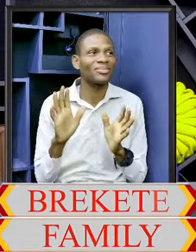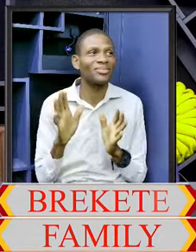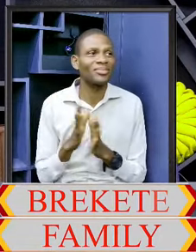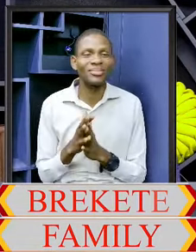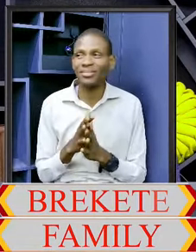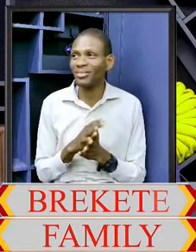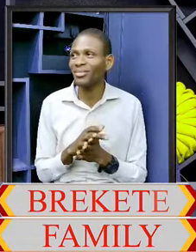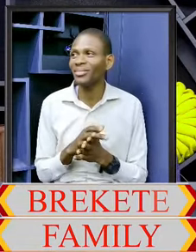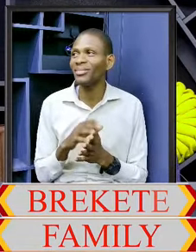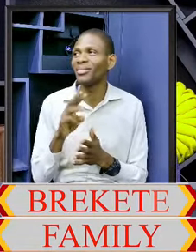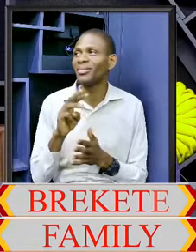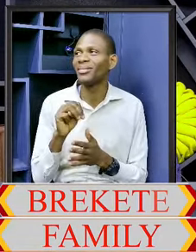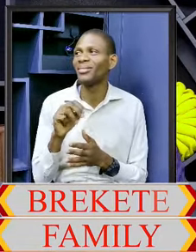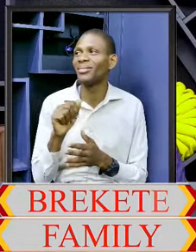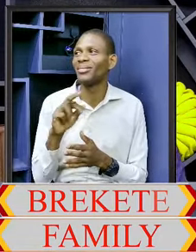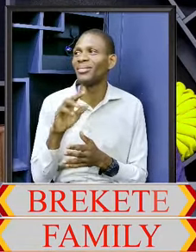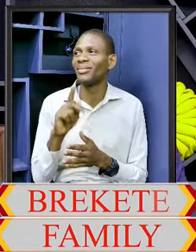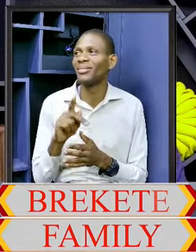Marky,